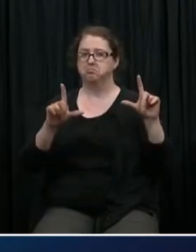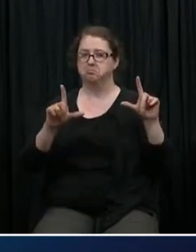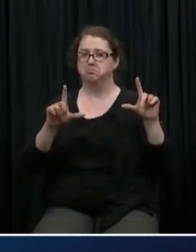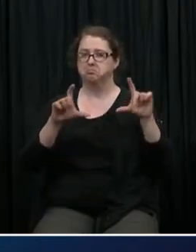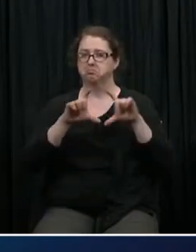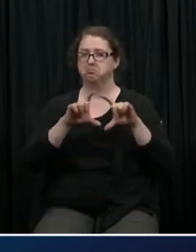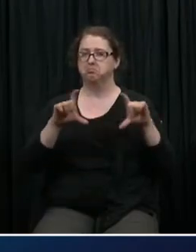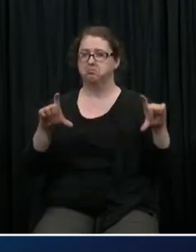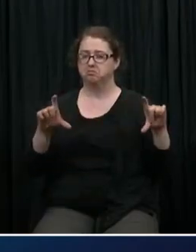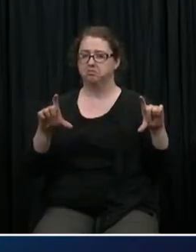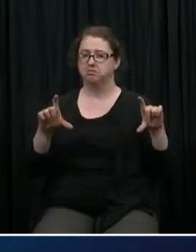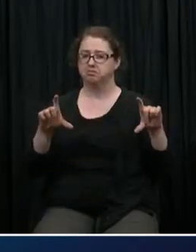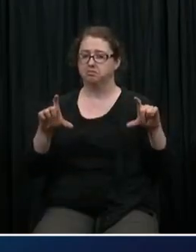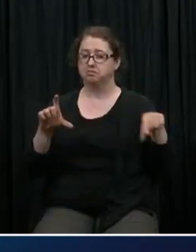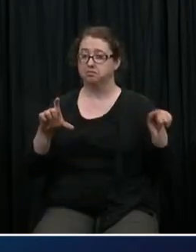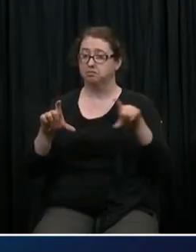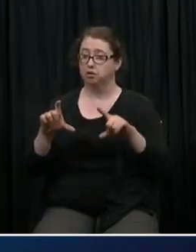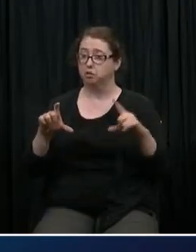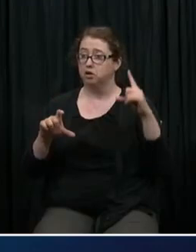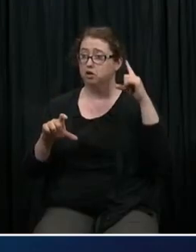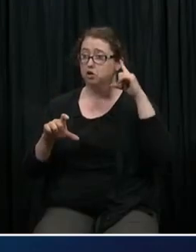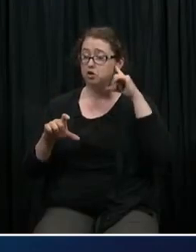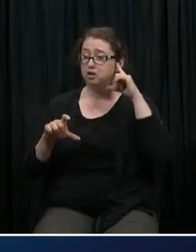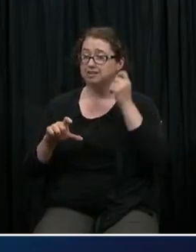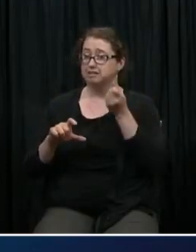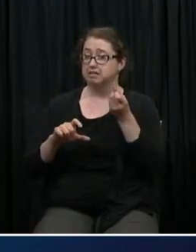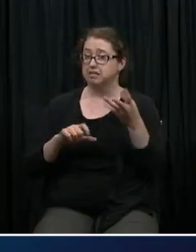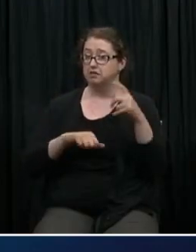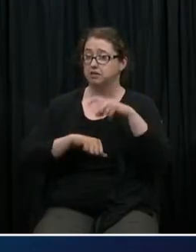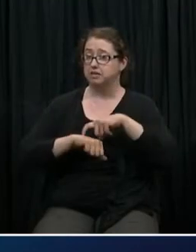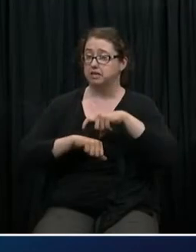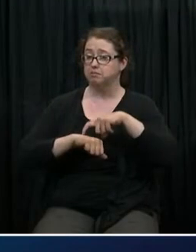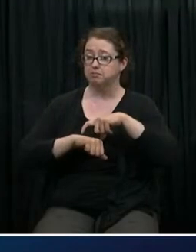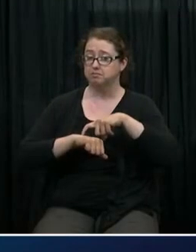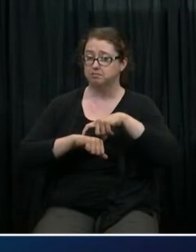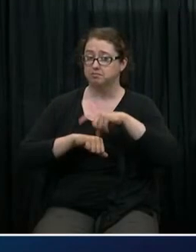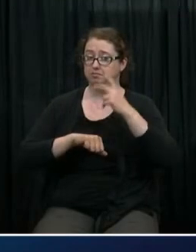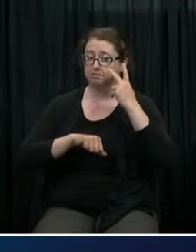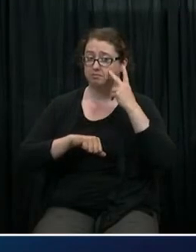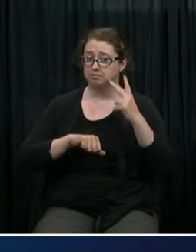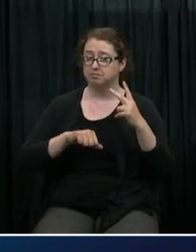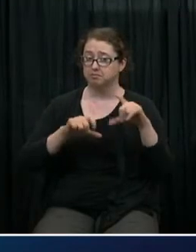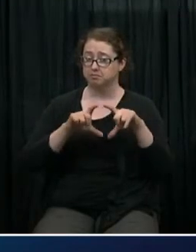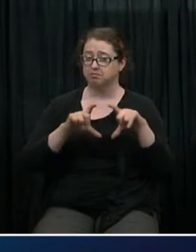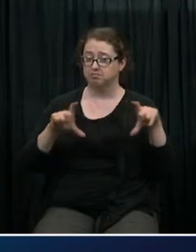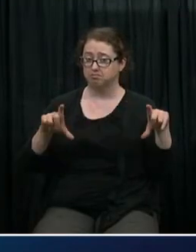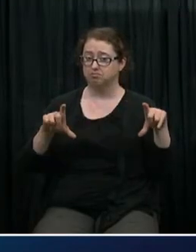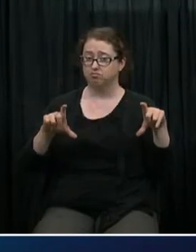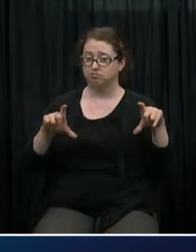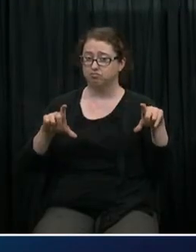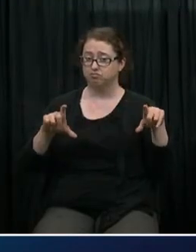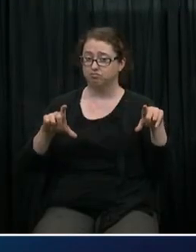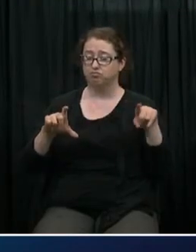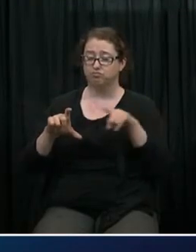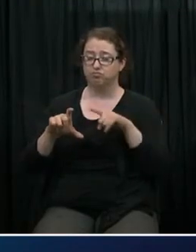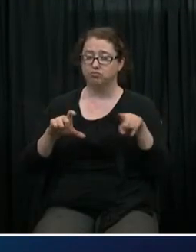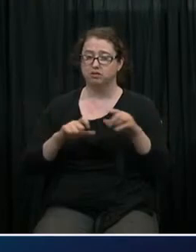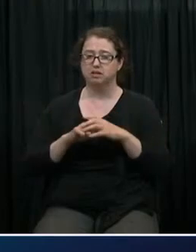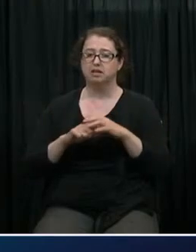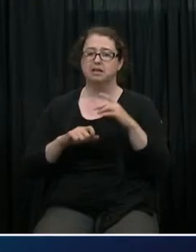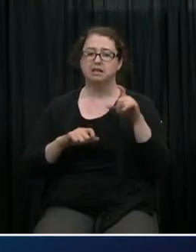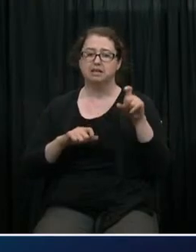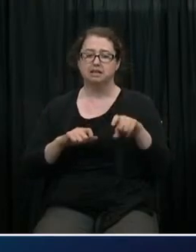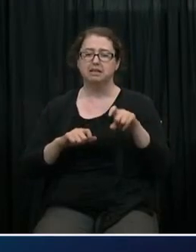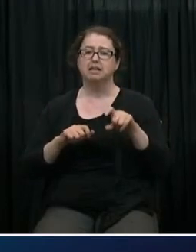And you heard several times, we heard today and yesterday about the importance of attending the needs of the